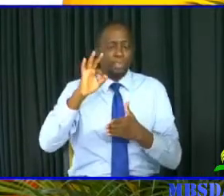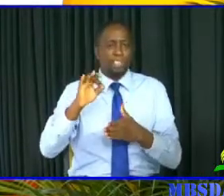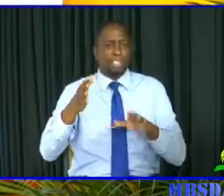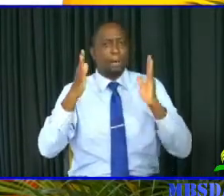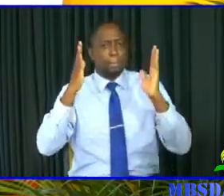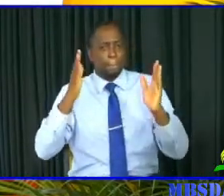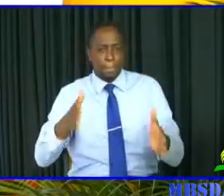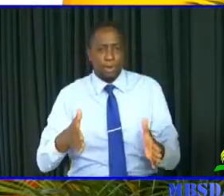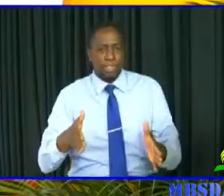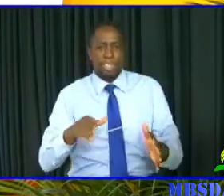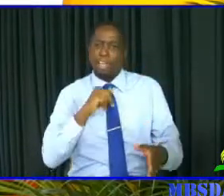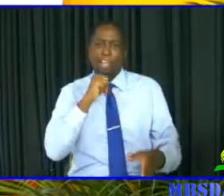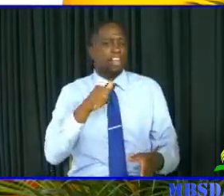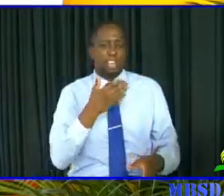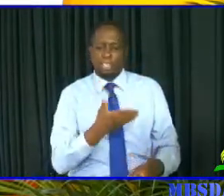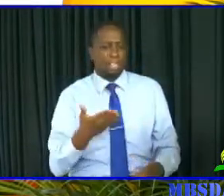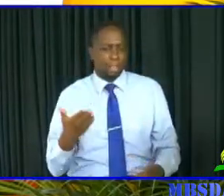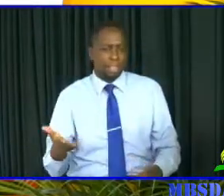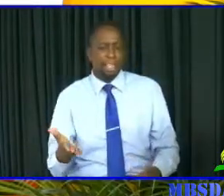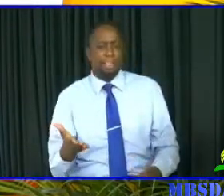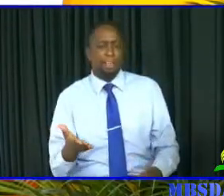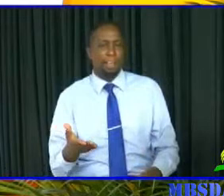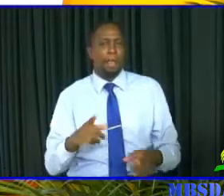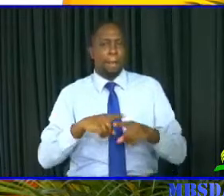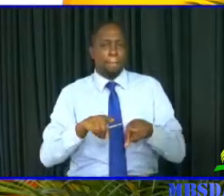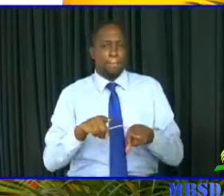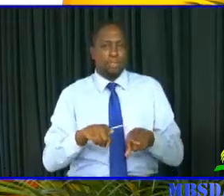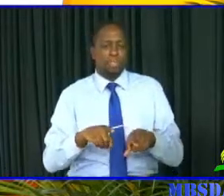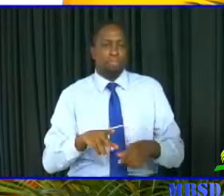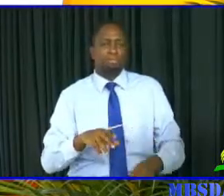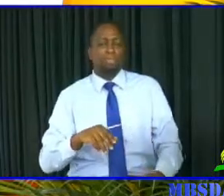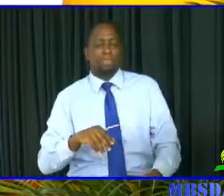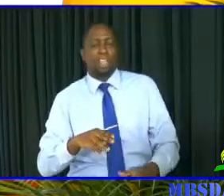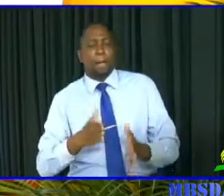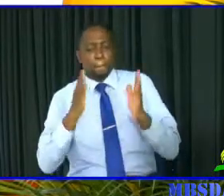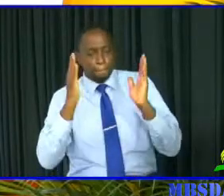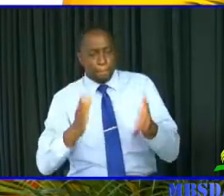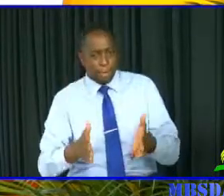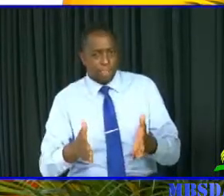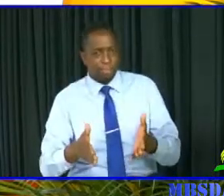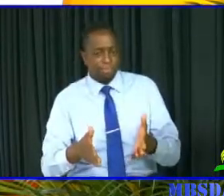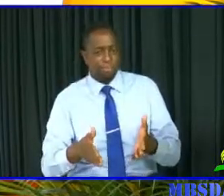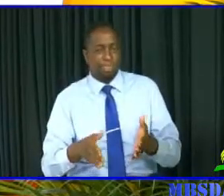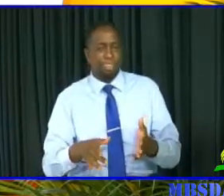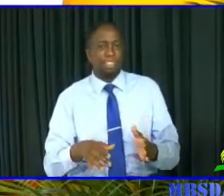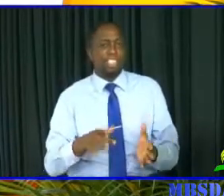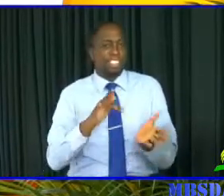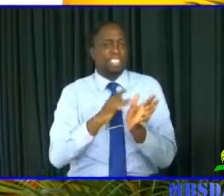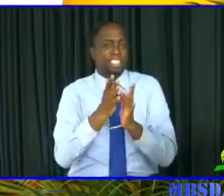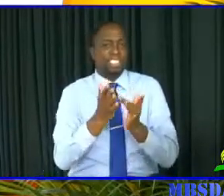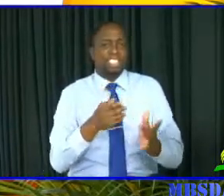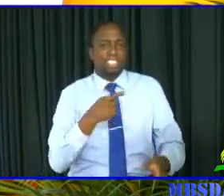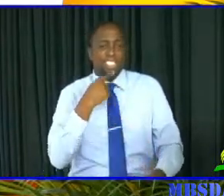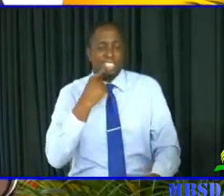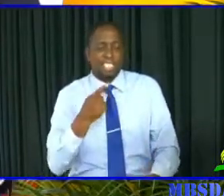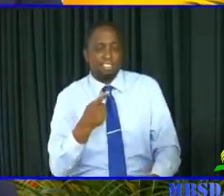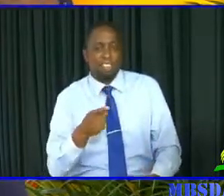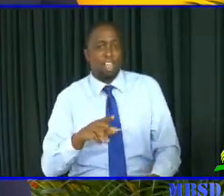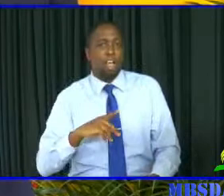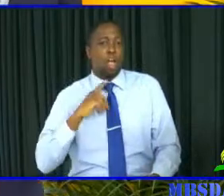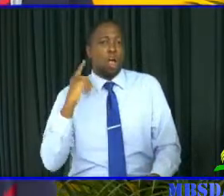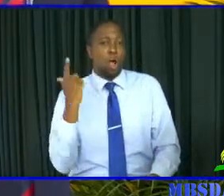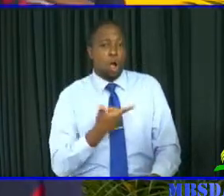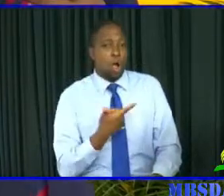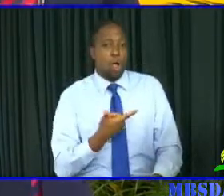you into all truth. And now Jesus says in St. Matthew 12, verses 31 and 32, that all manner